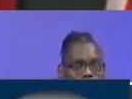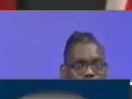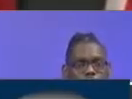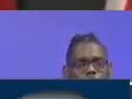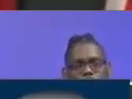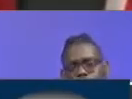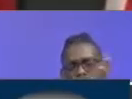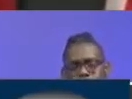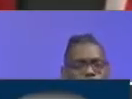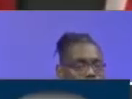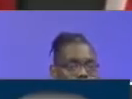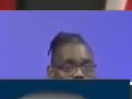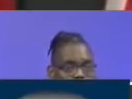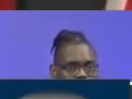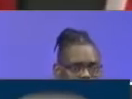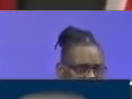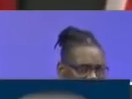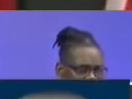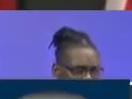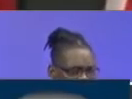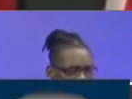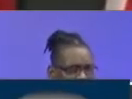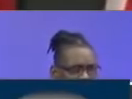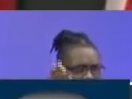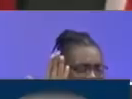and we will do it